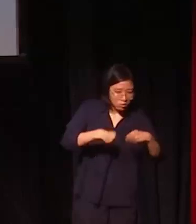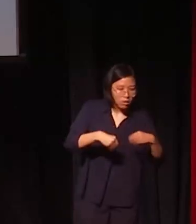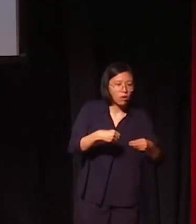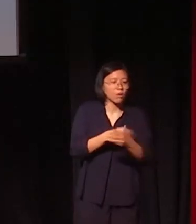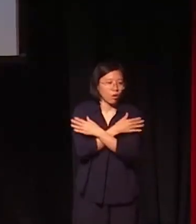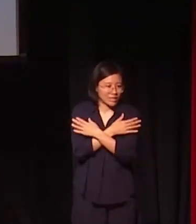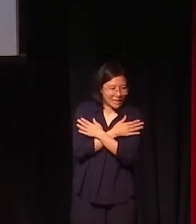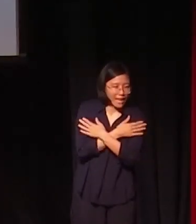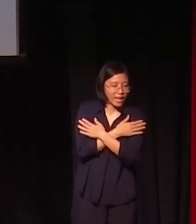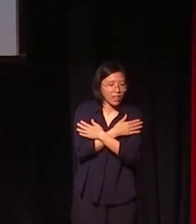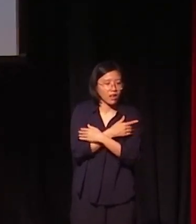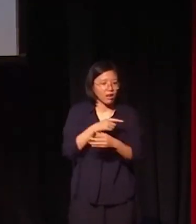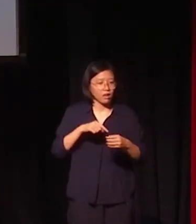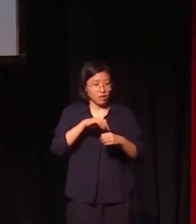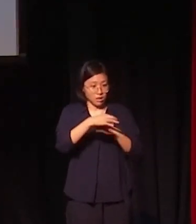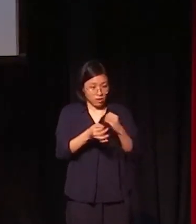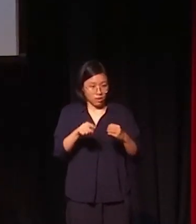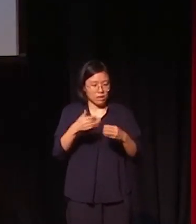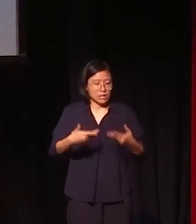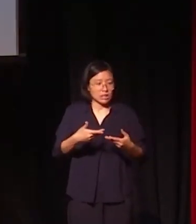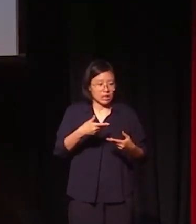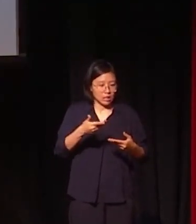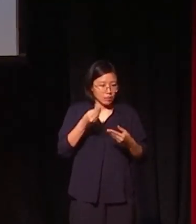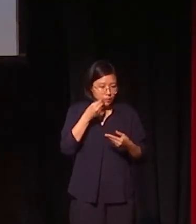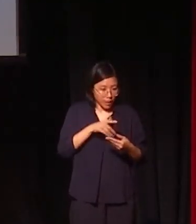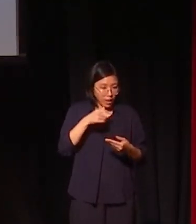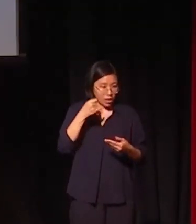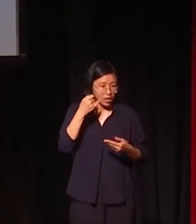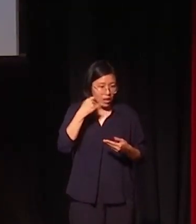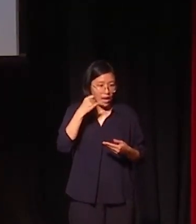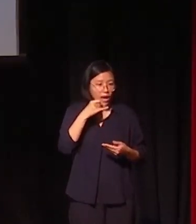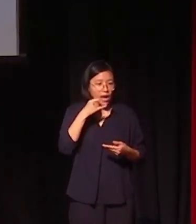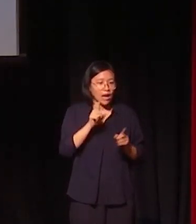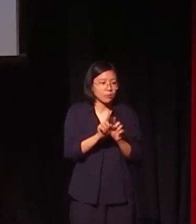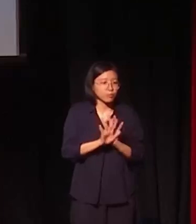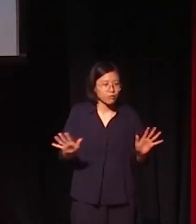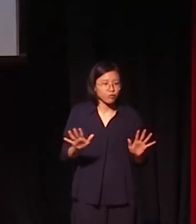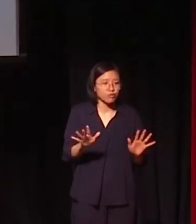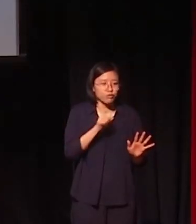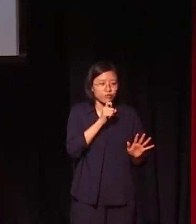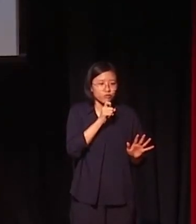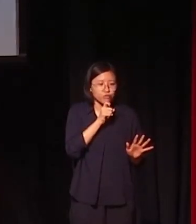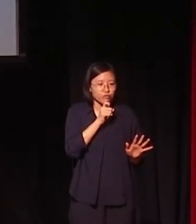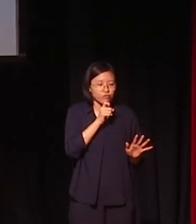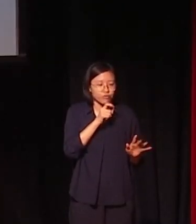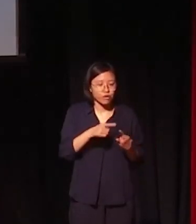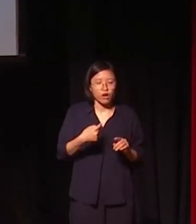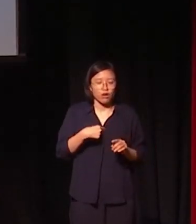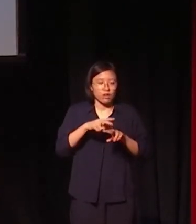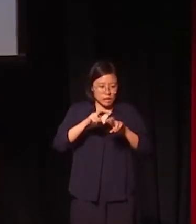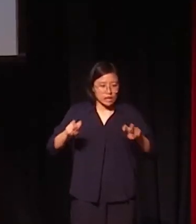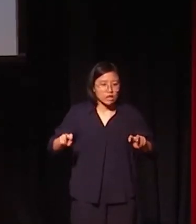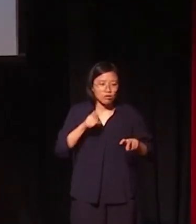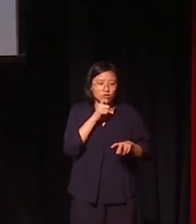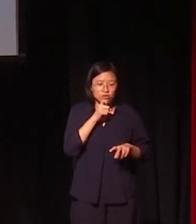allow deaf people to serve as jurors. So it's probably one of my proudest transformational research projects, actually. And the photo